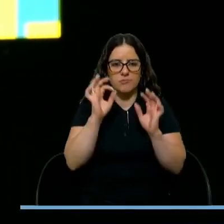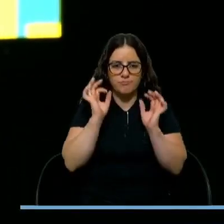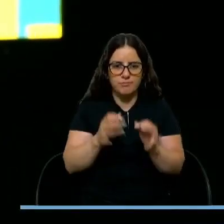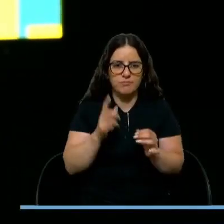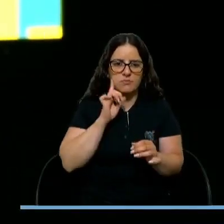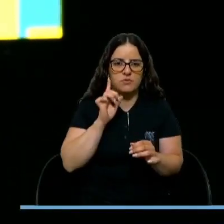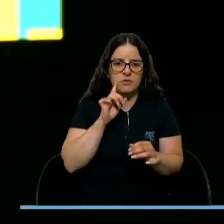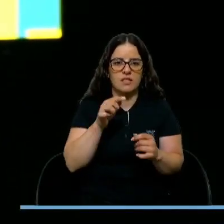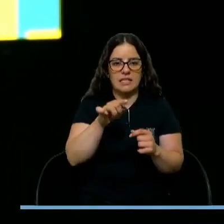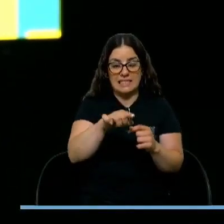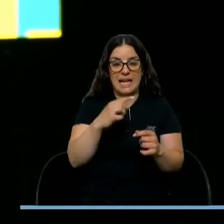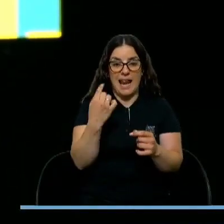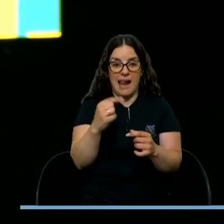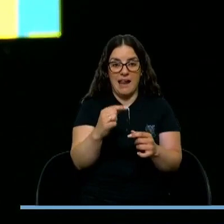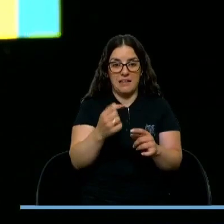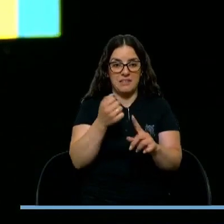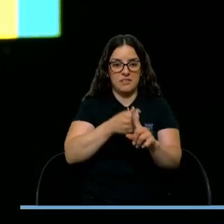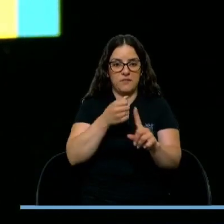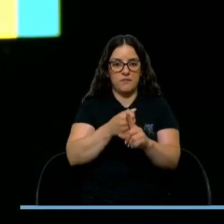So